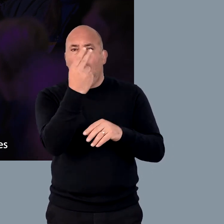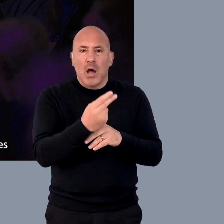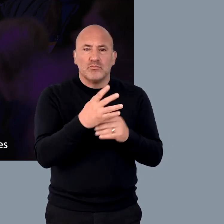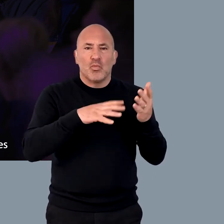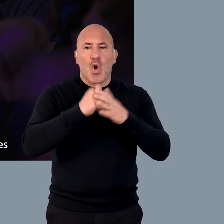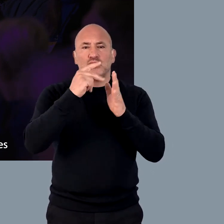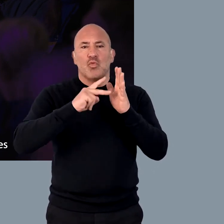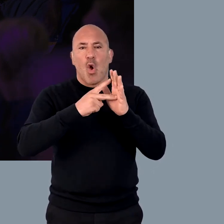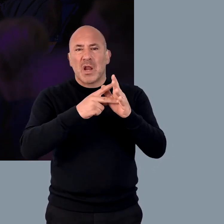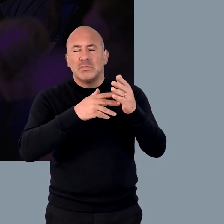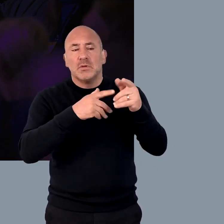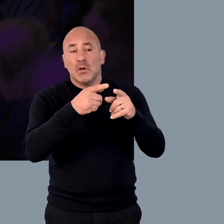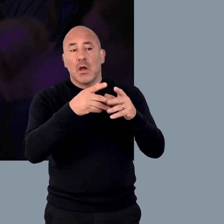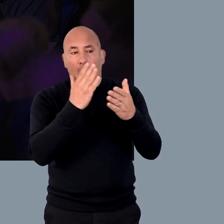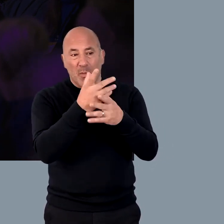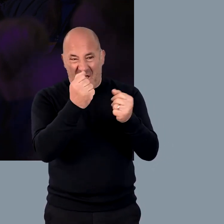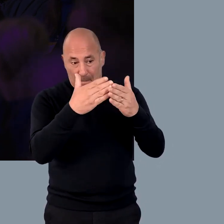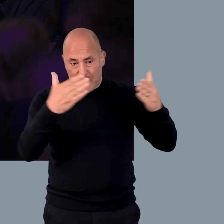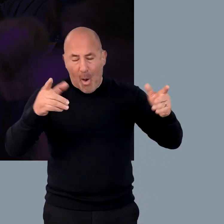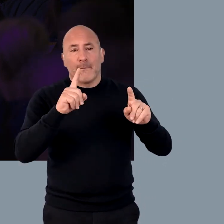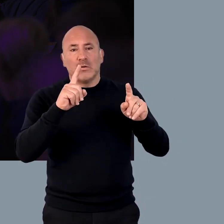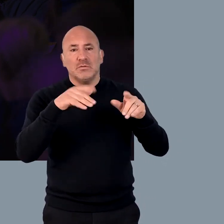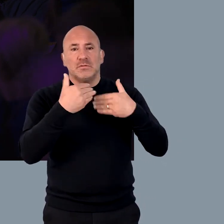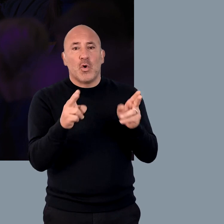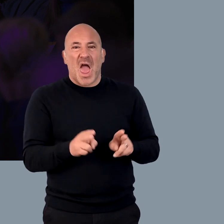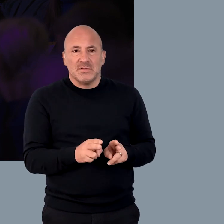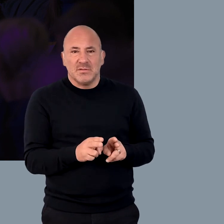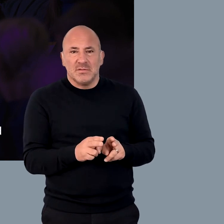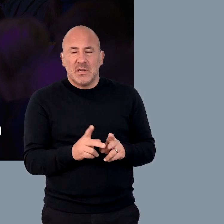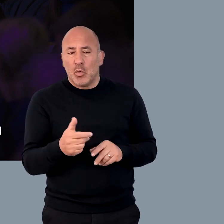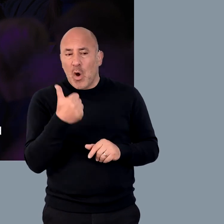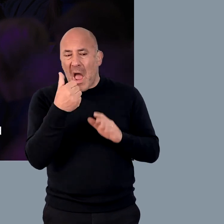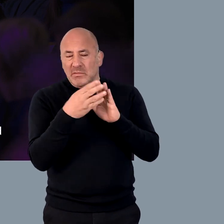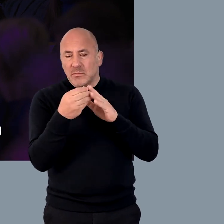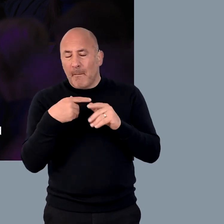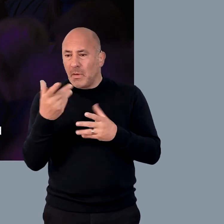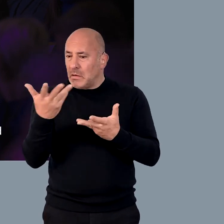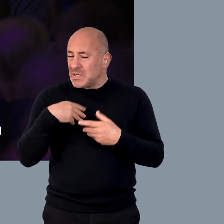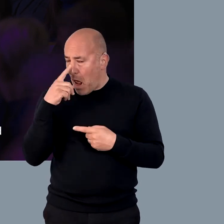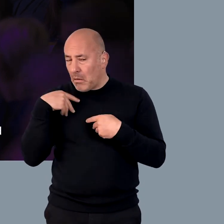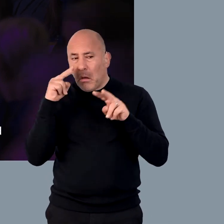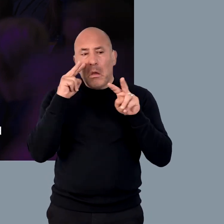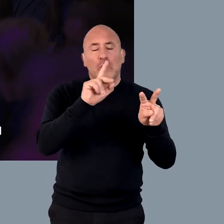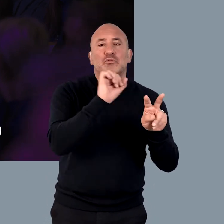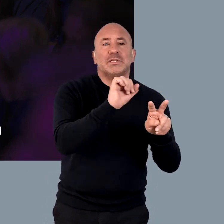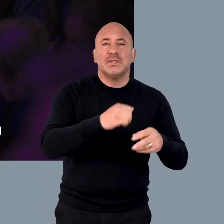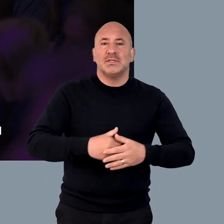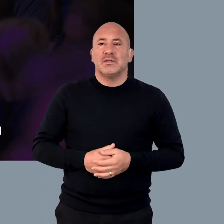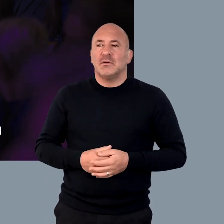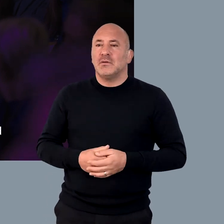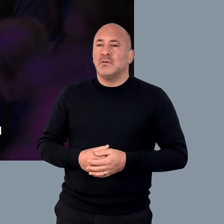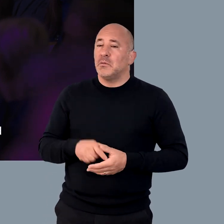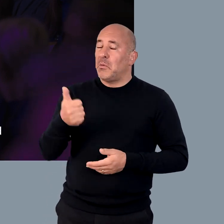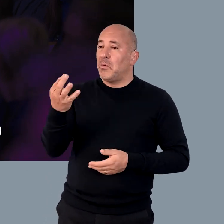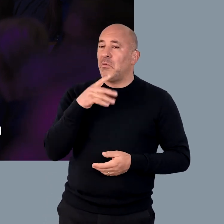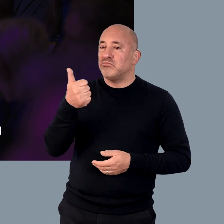talk about any new approaches where you're seeing other arts and cultural organisations doing more for less, and any kind of good examples